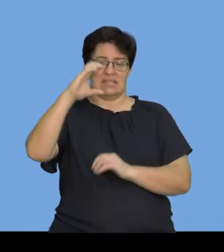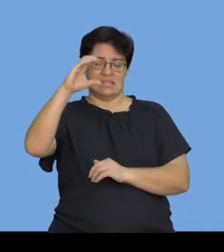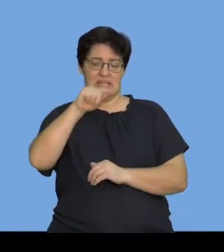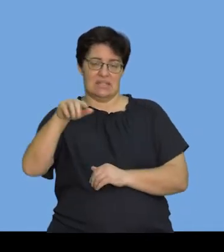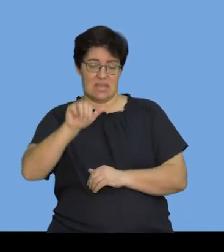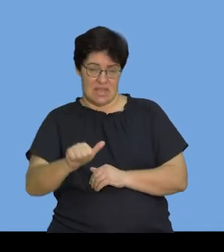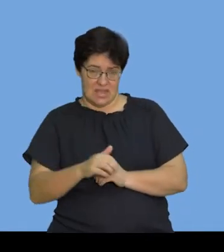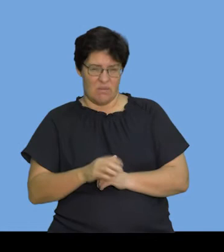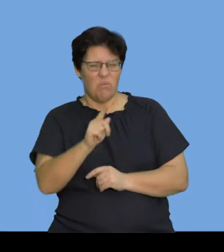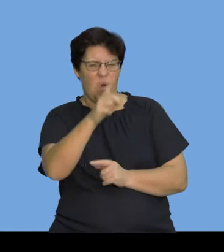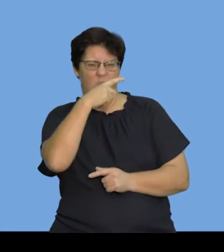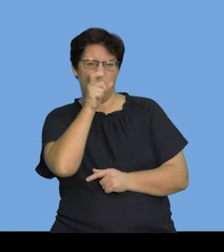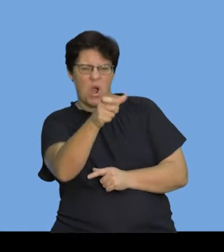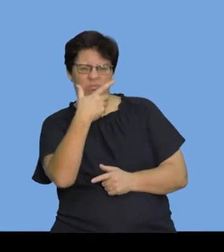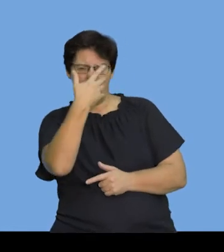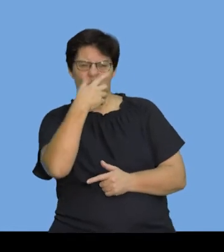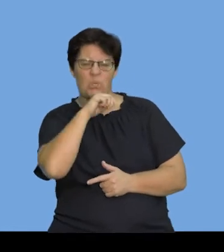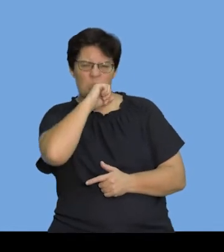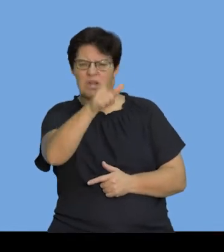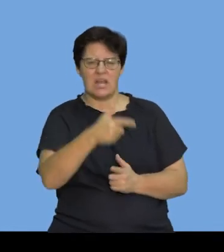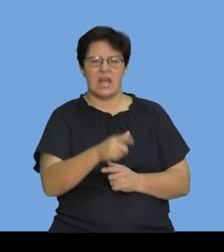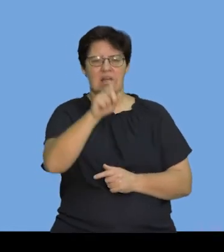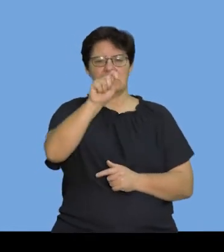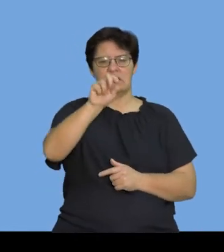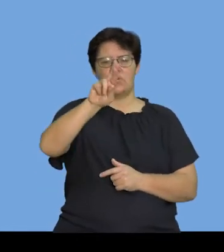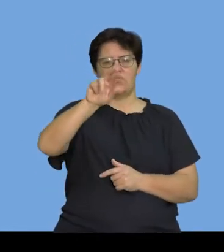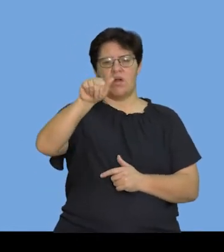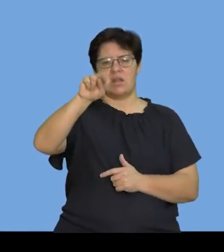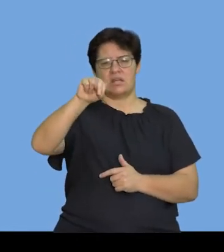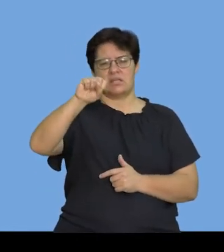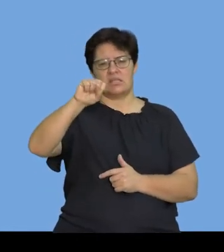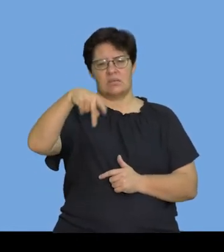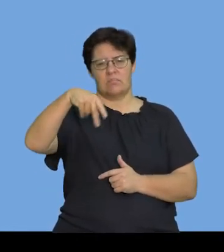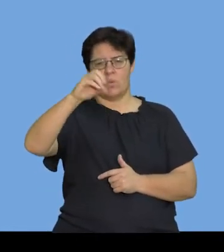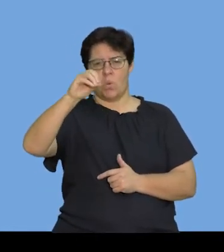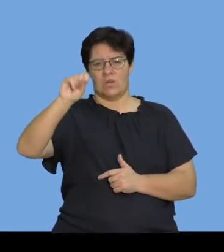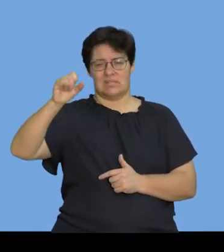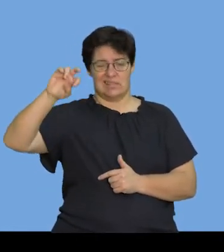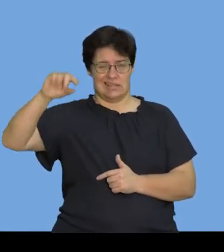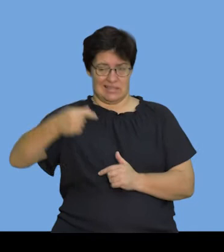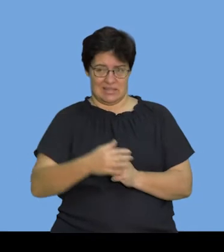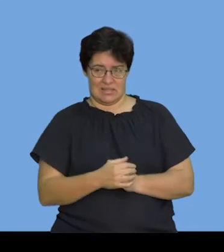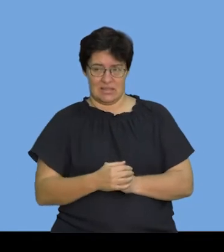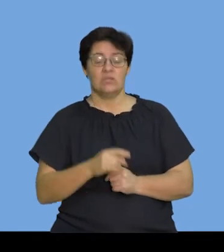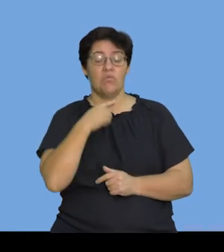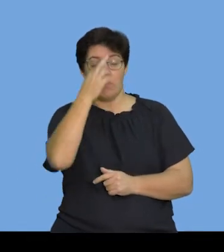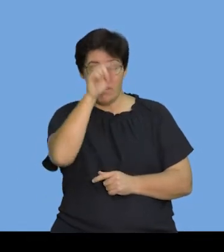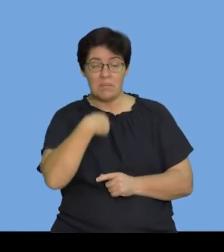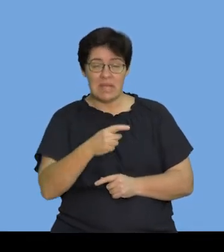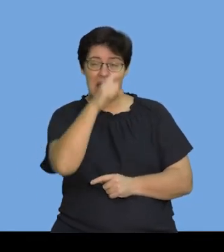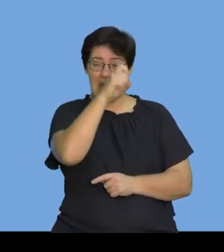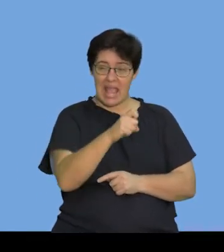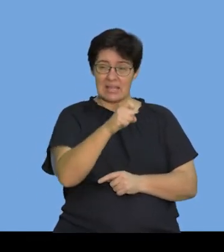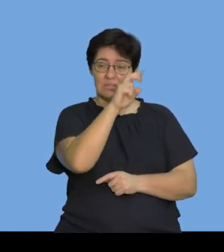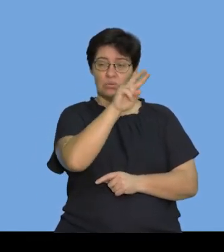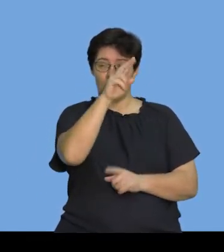This is going to be x squared plus b over ax plus c over